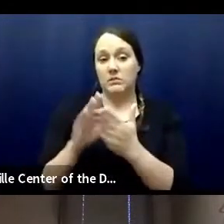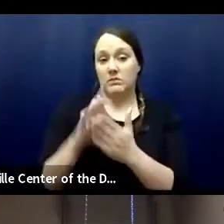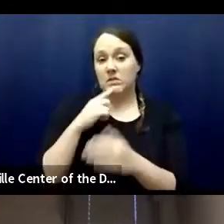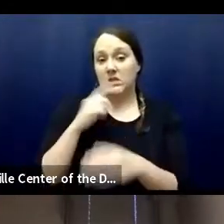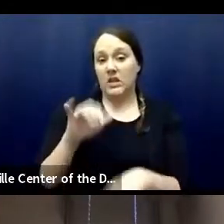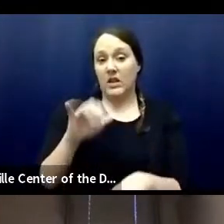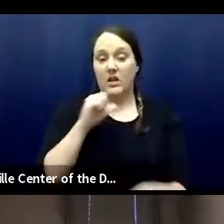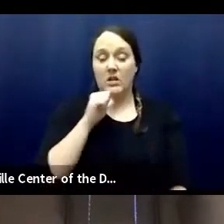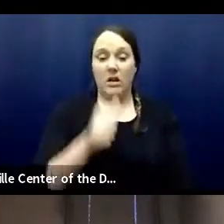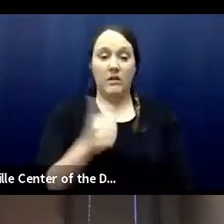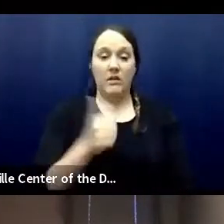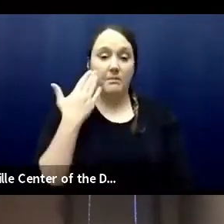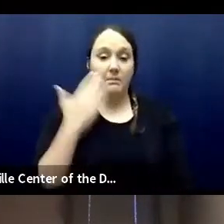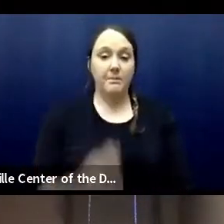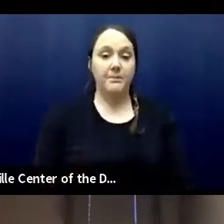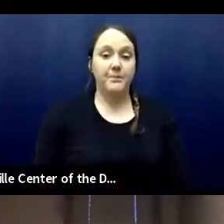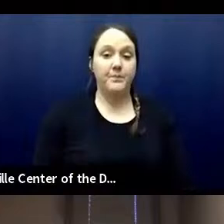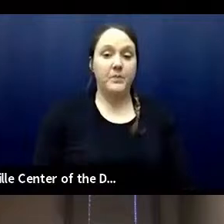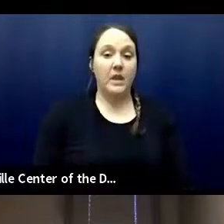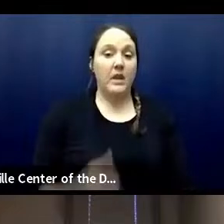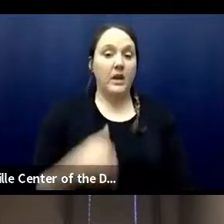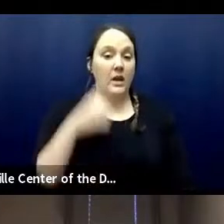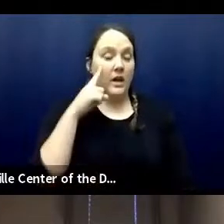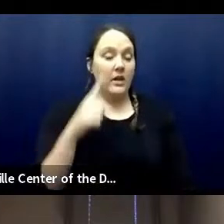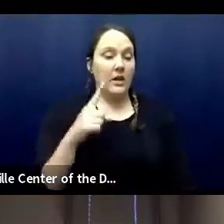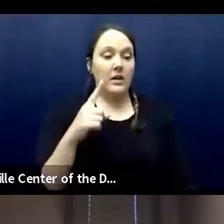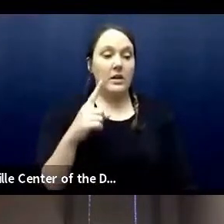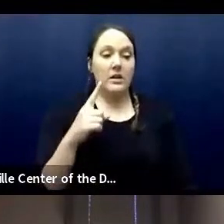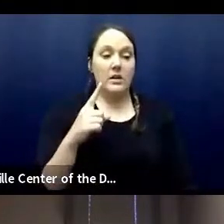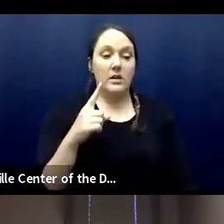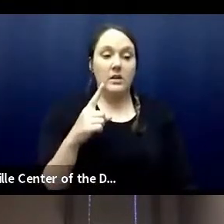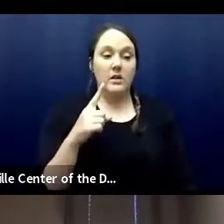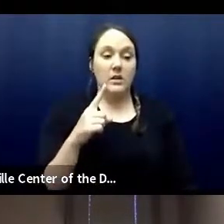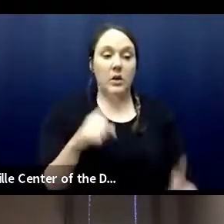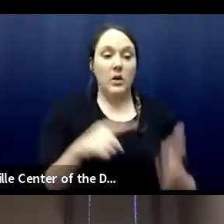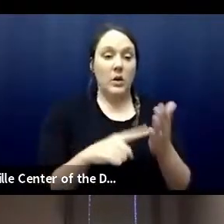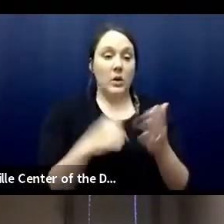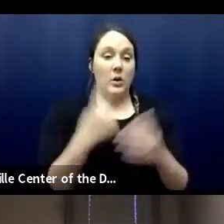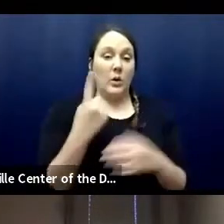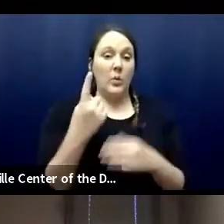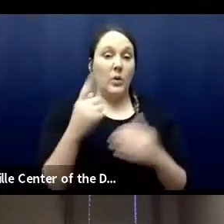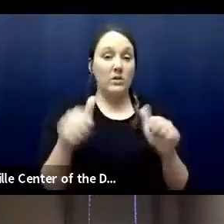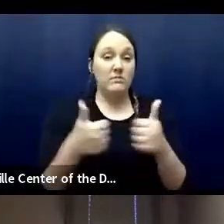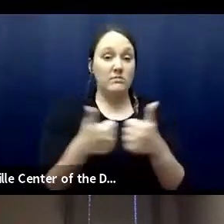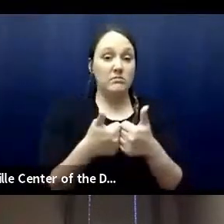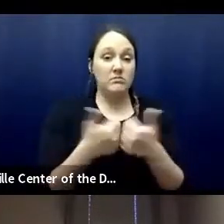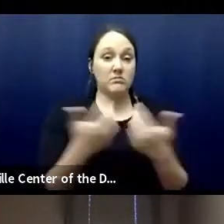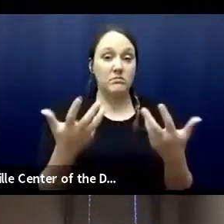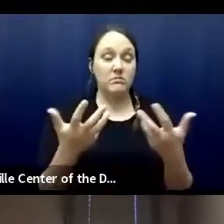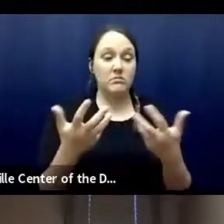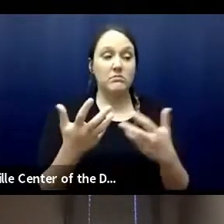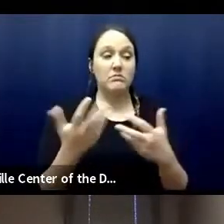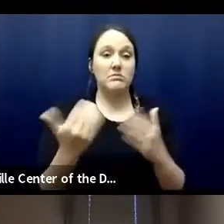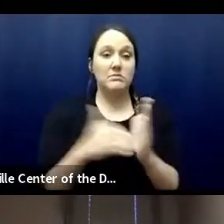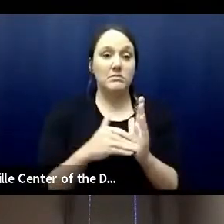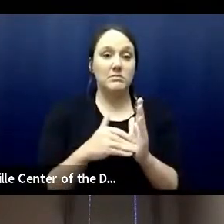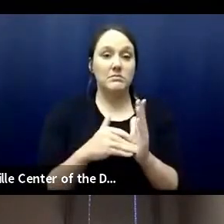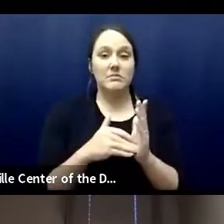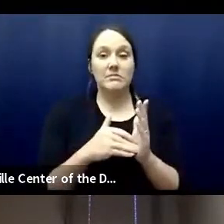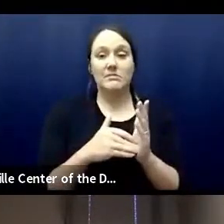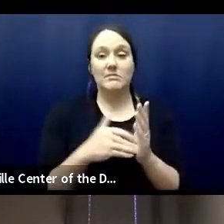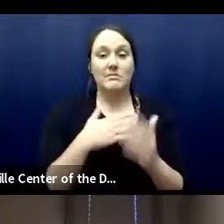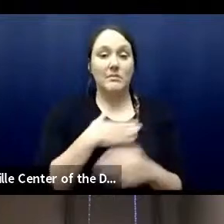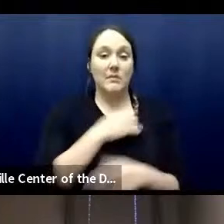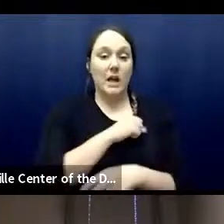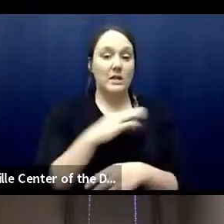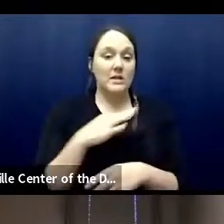not? I think that one of the challenges is that, again, my